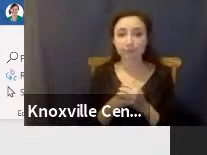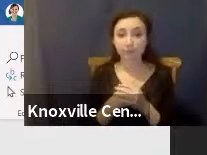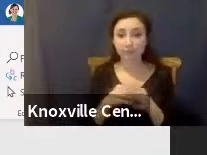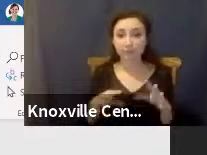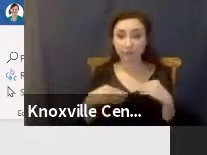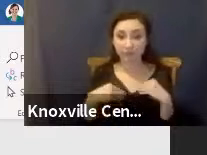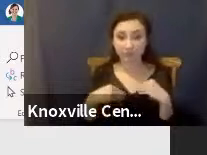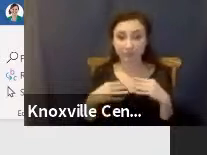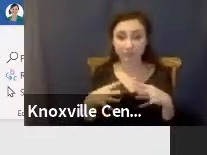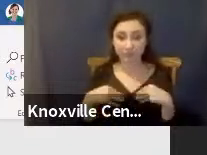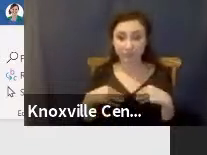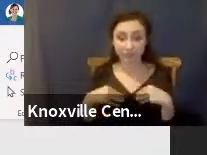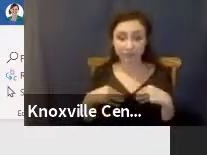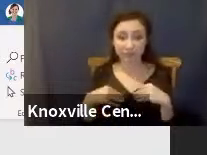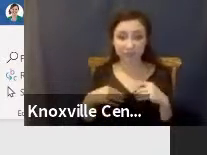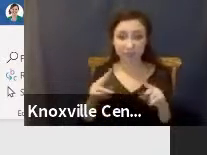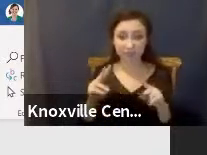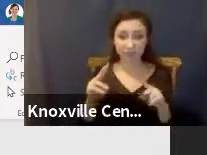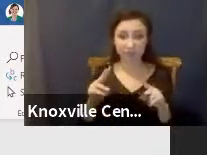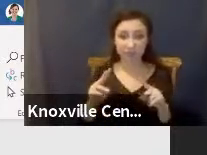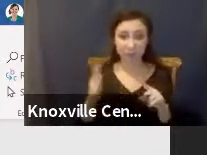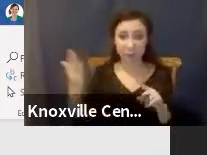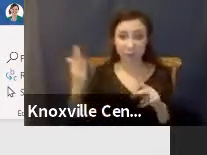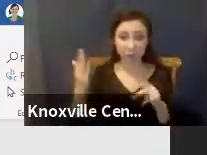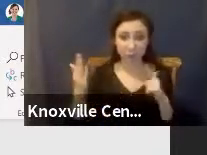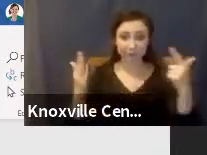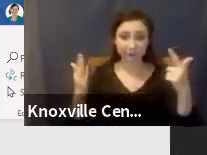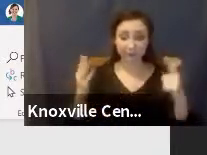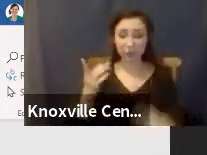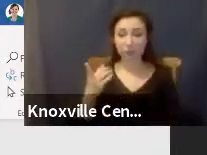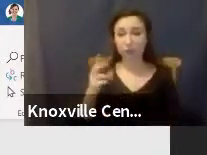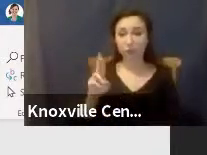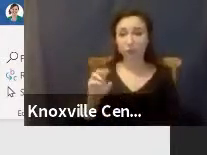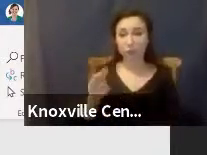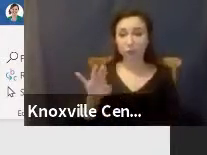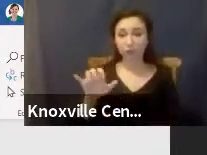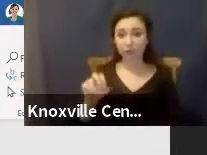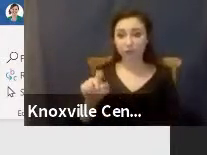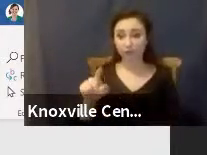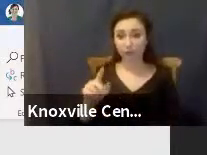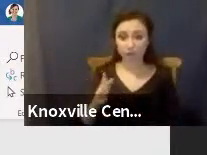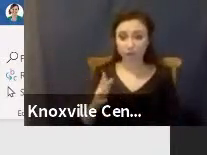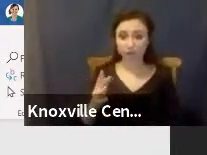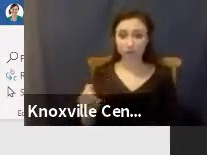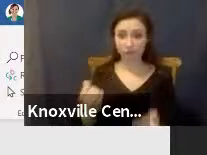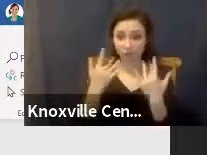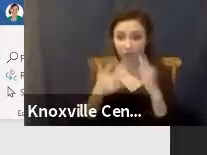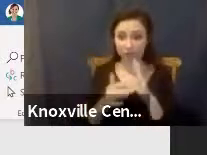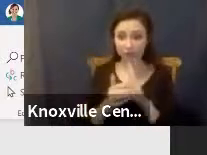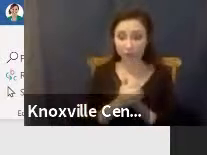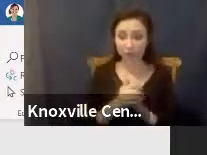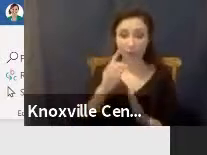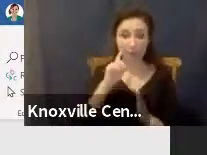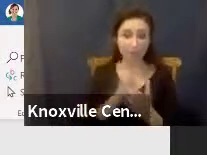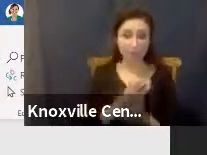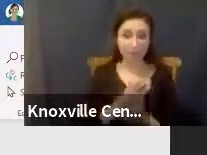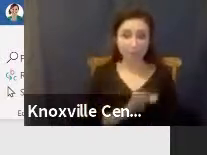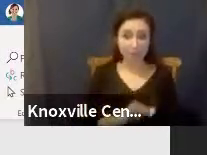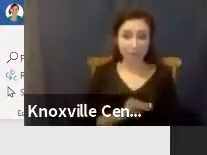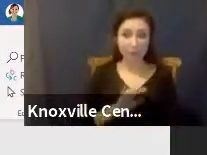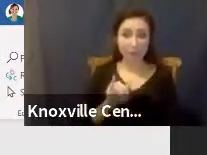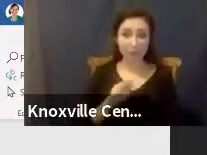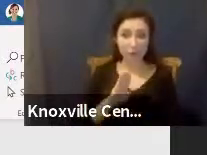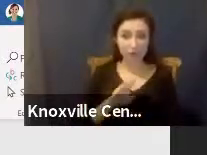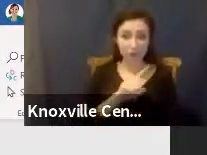okay, Mr. Mayor? Is the second. So Dr. O'Brien, you're Yes. offering as a friendly amendment, and I believe Mayor Jacobs was your second, or is